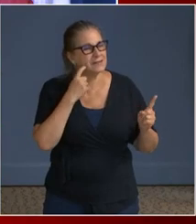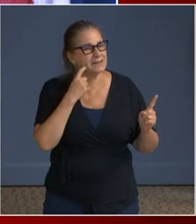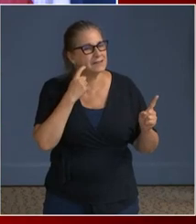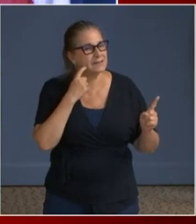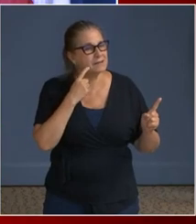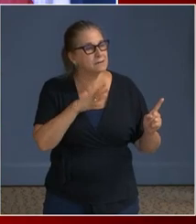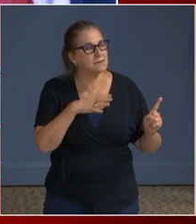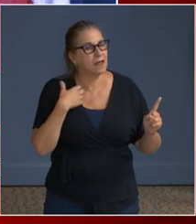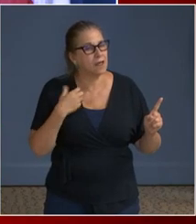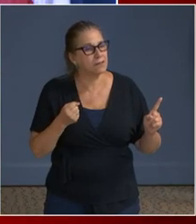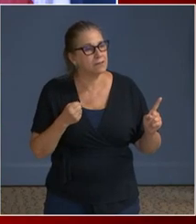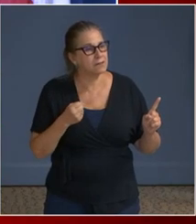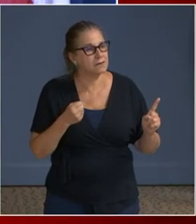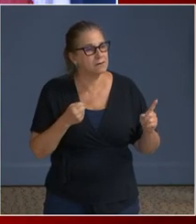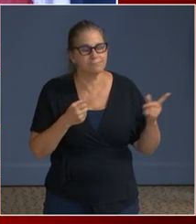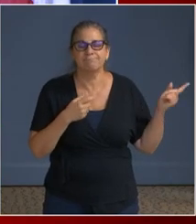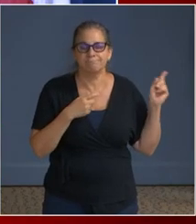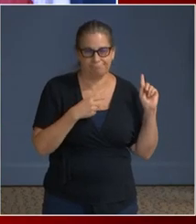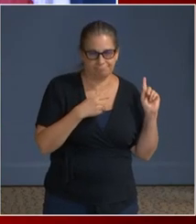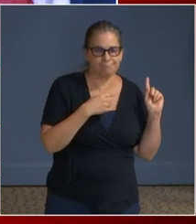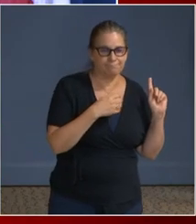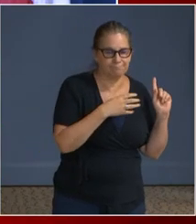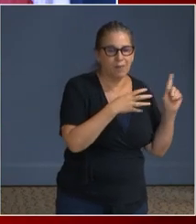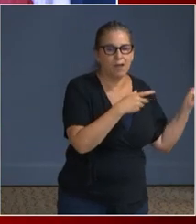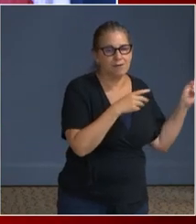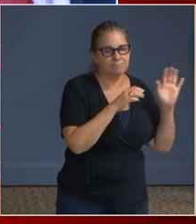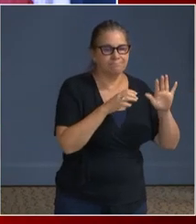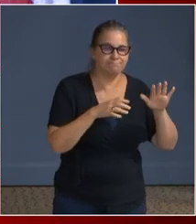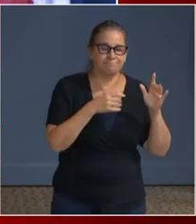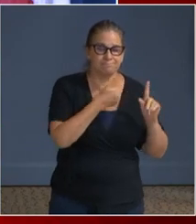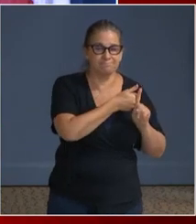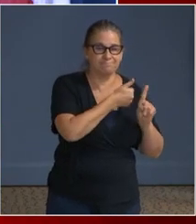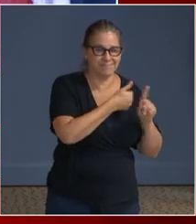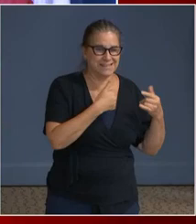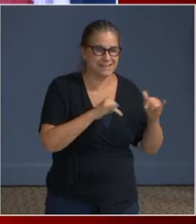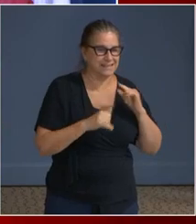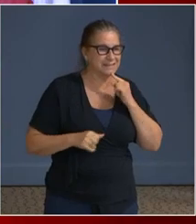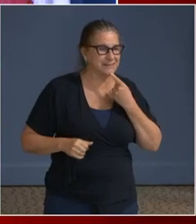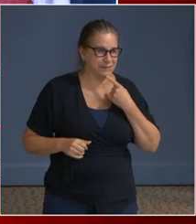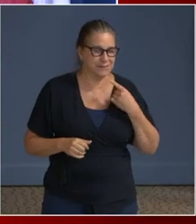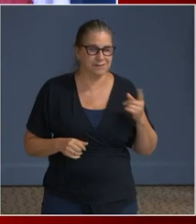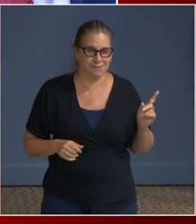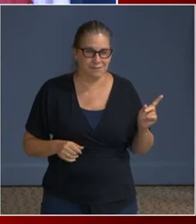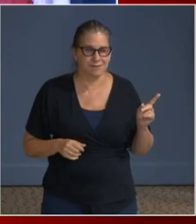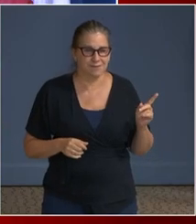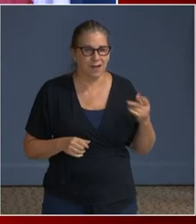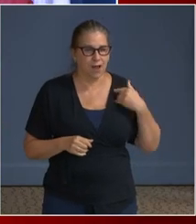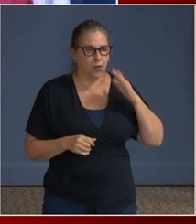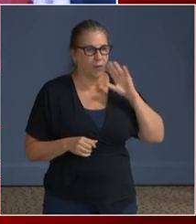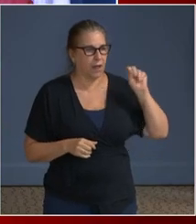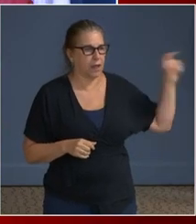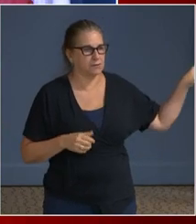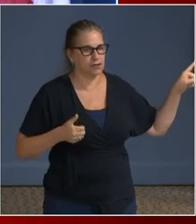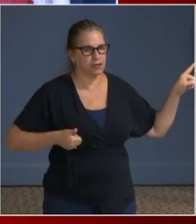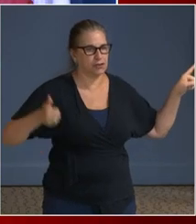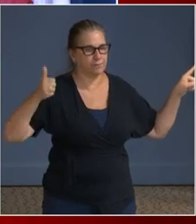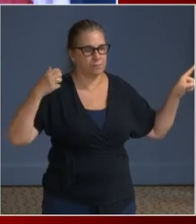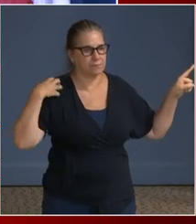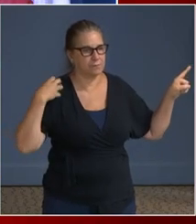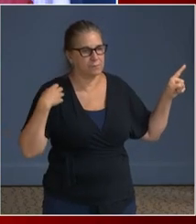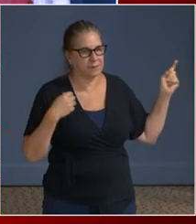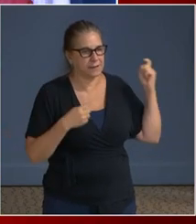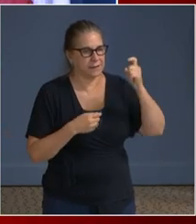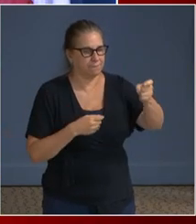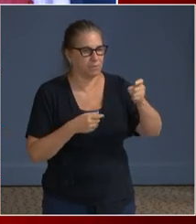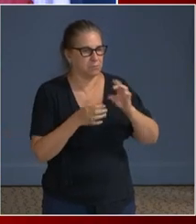condition. And do we have any understanding of why she was there? I'll ask the chief to give a preliminary summary of